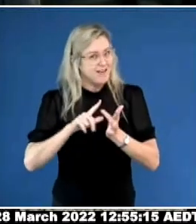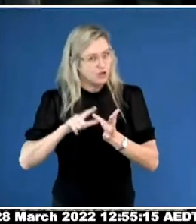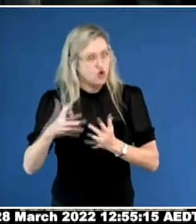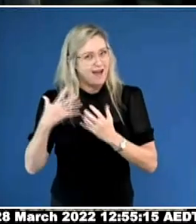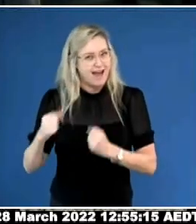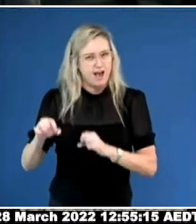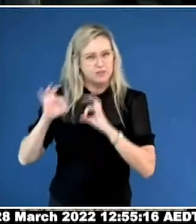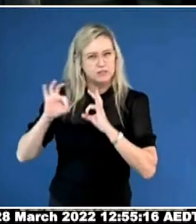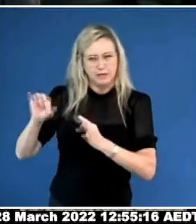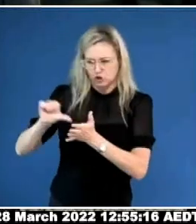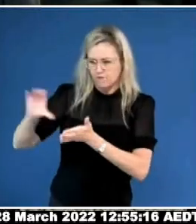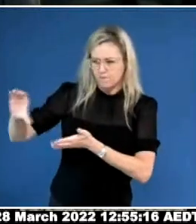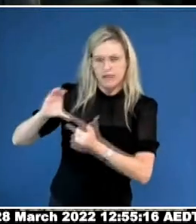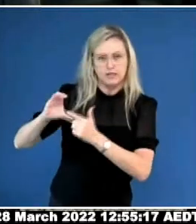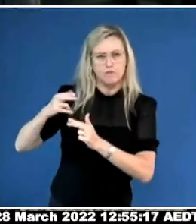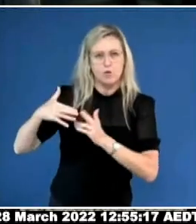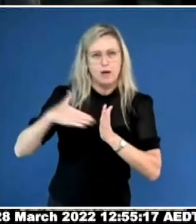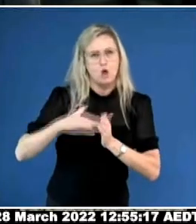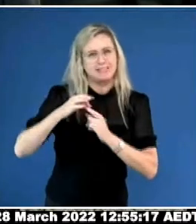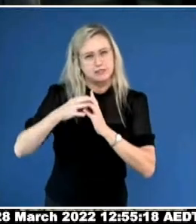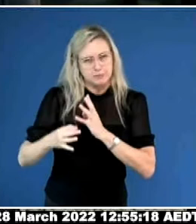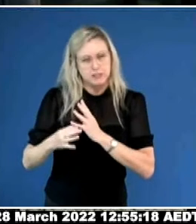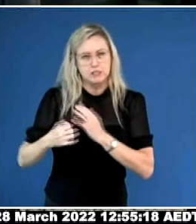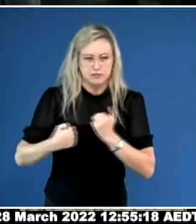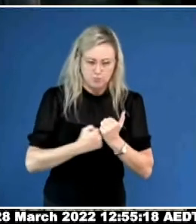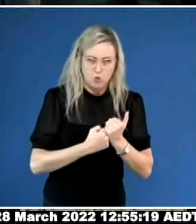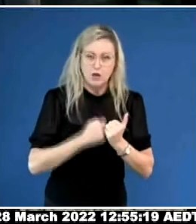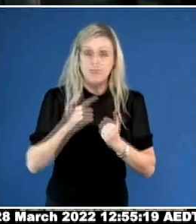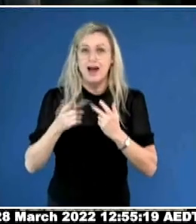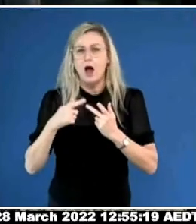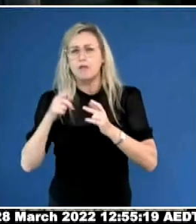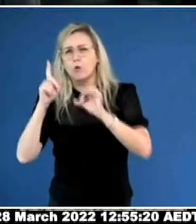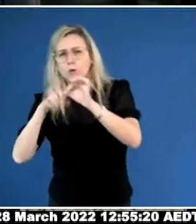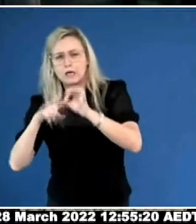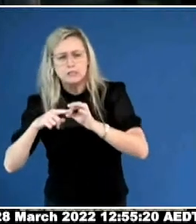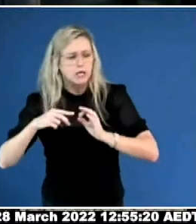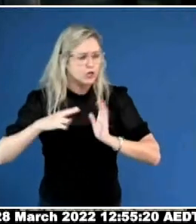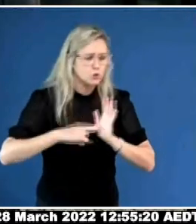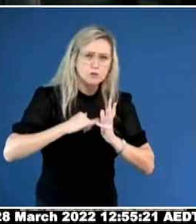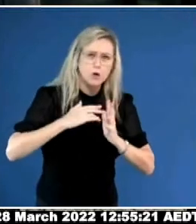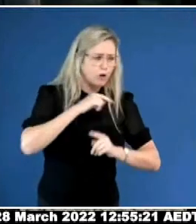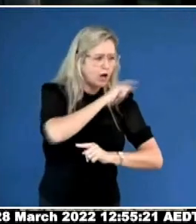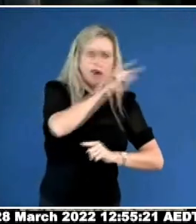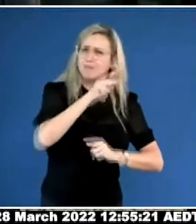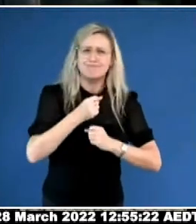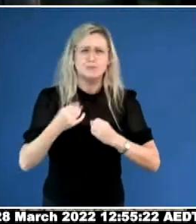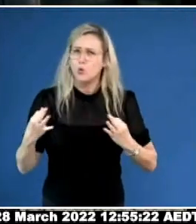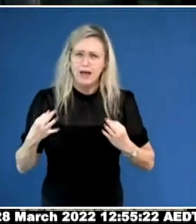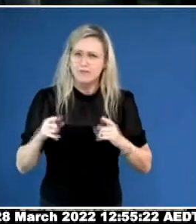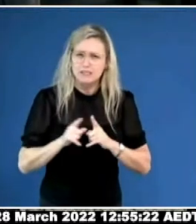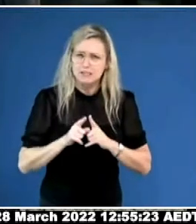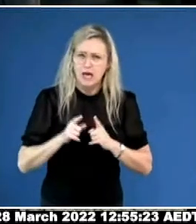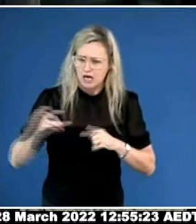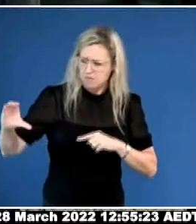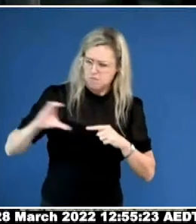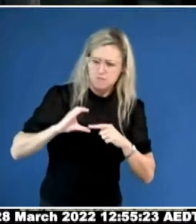funding in terms of leaving a situation of violence, and we're going to ask about that